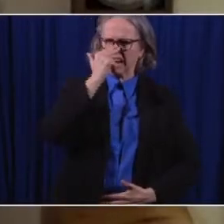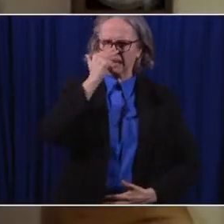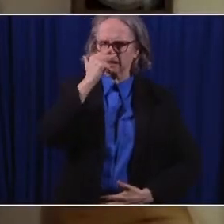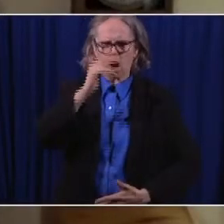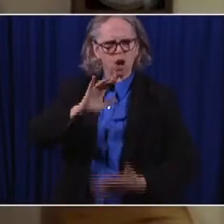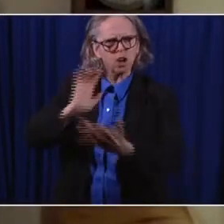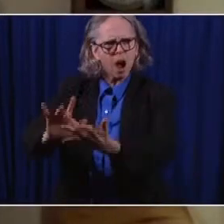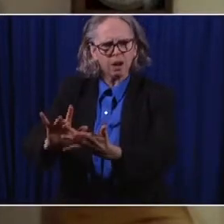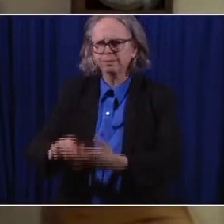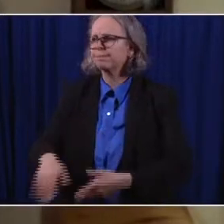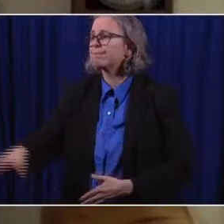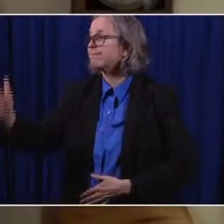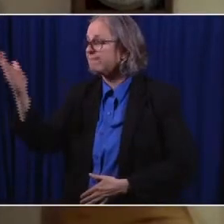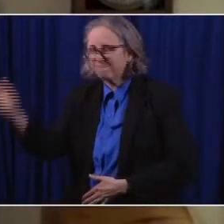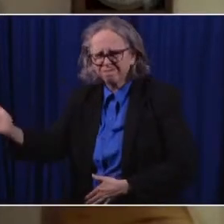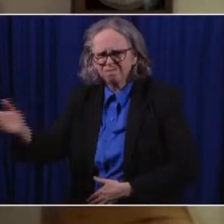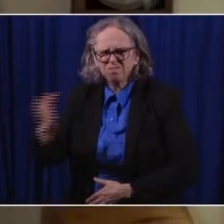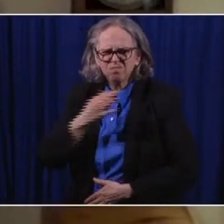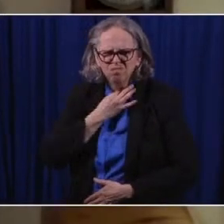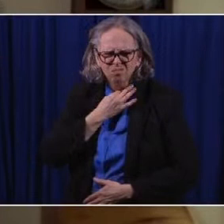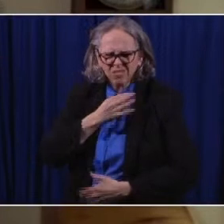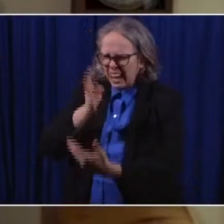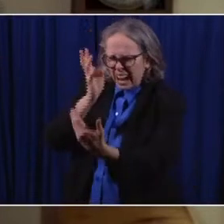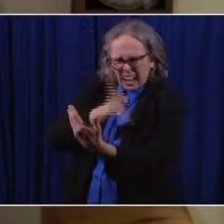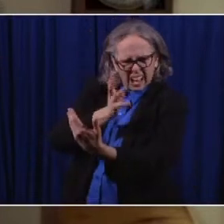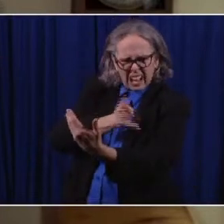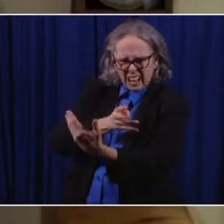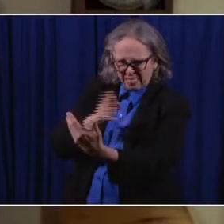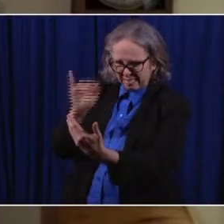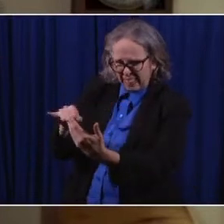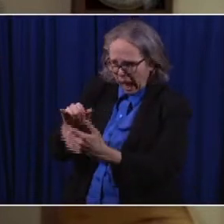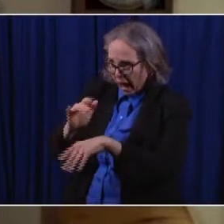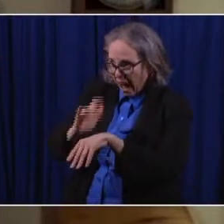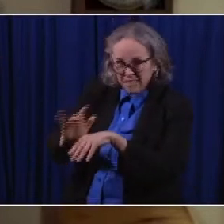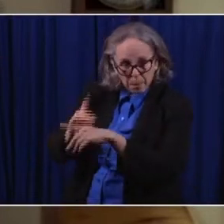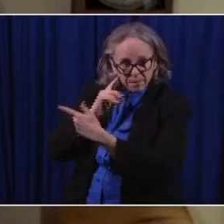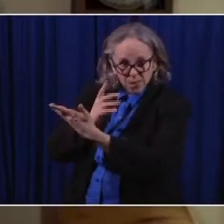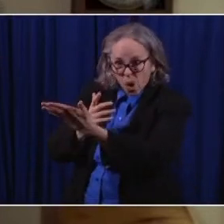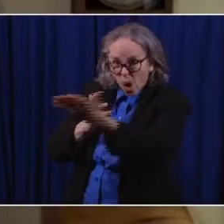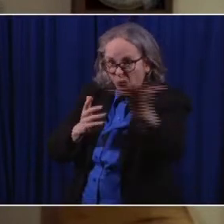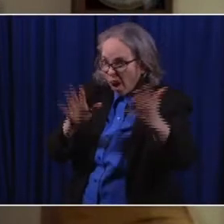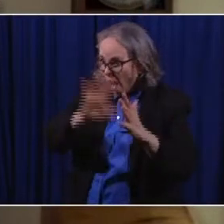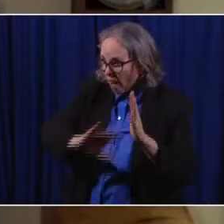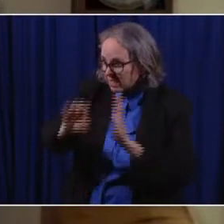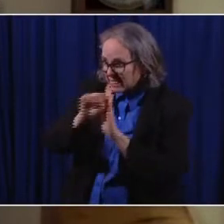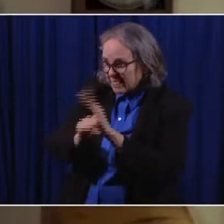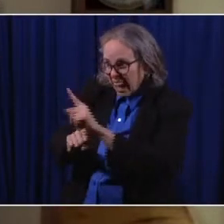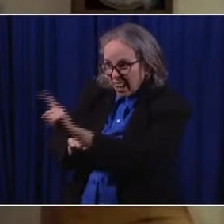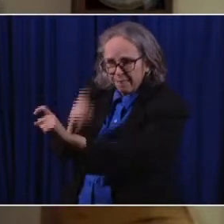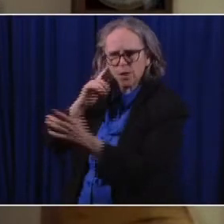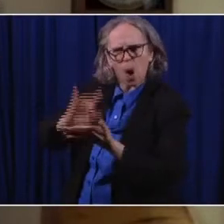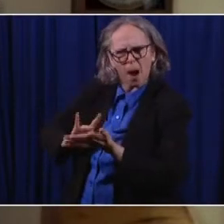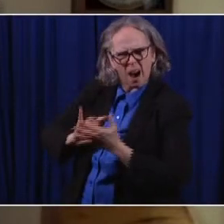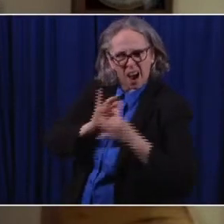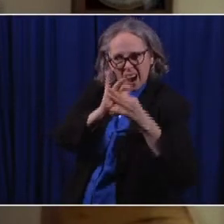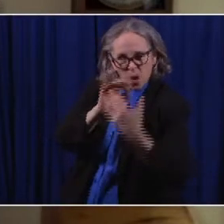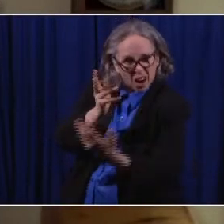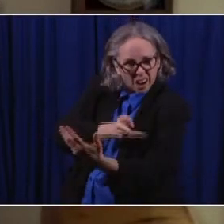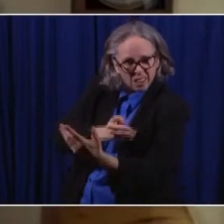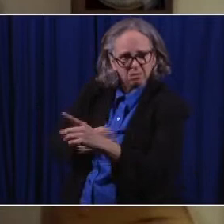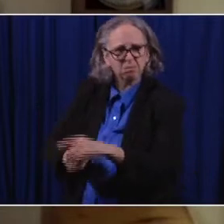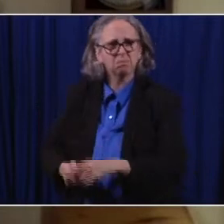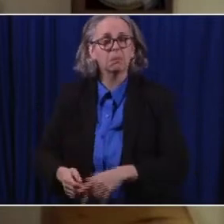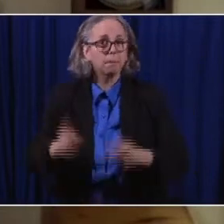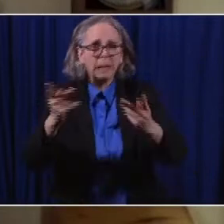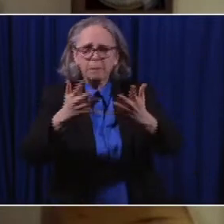talk about, is that generally available throughout the state? If somebody is watching this, you see, but if